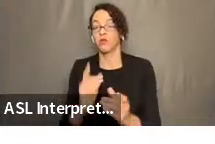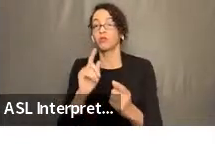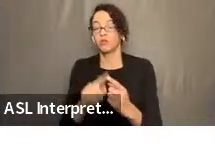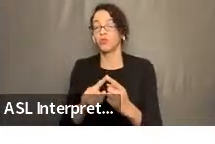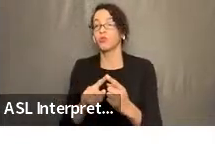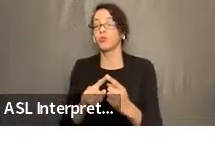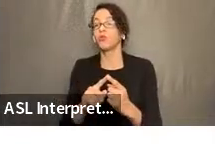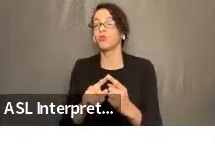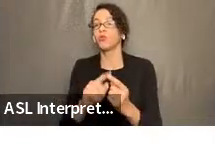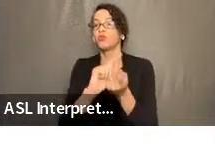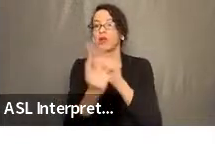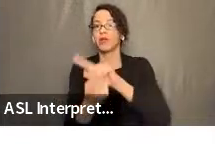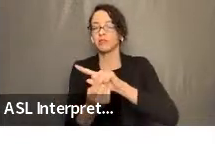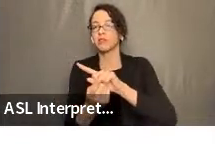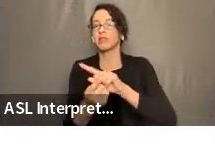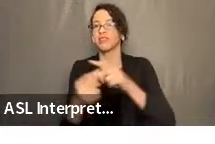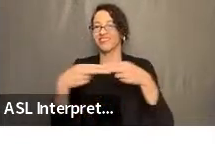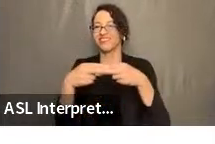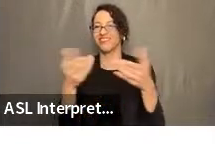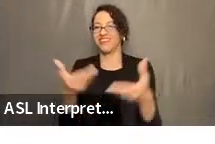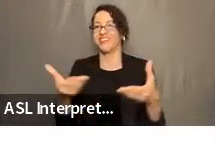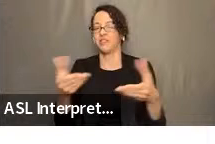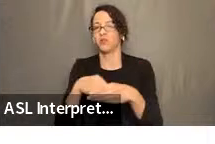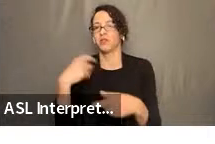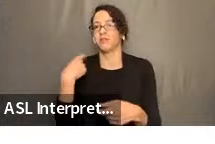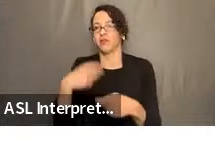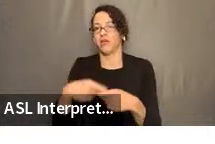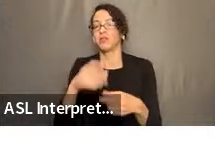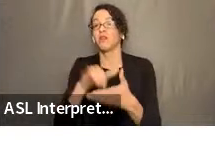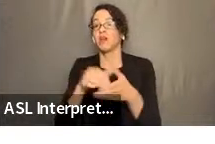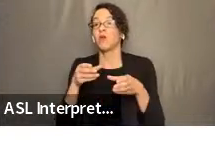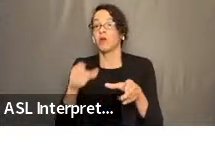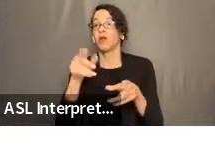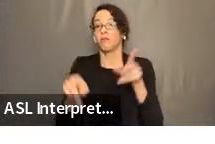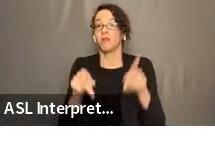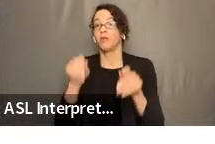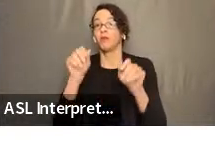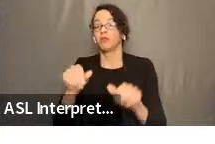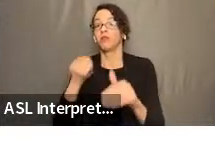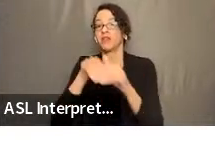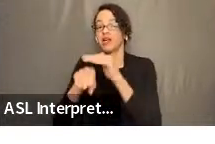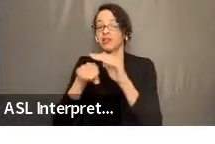the slide here in Spanish so that people can access the language.